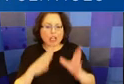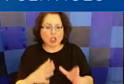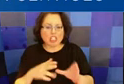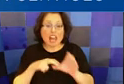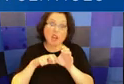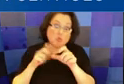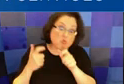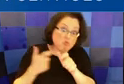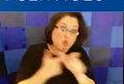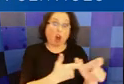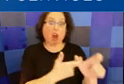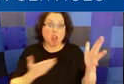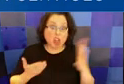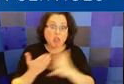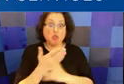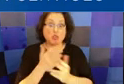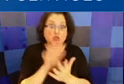Okay, so